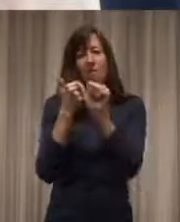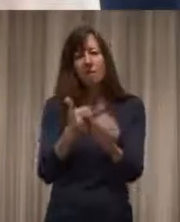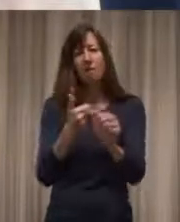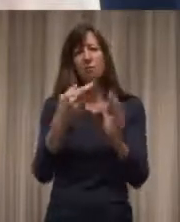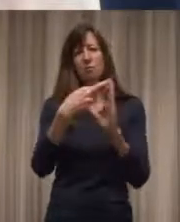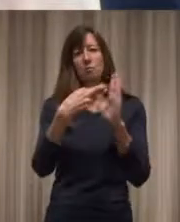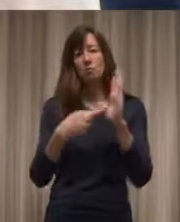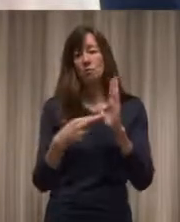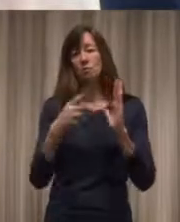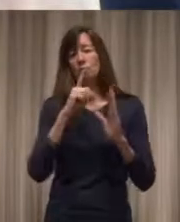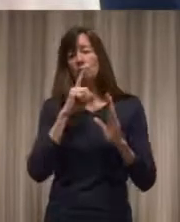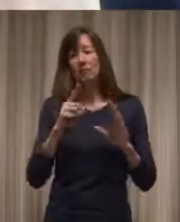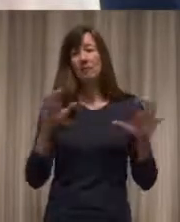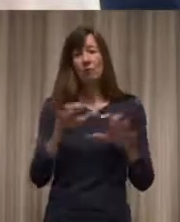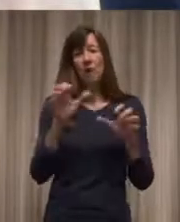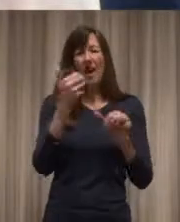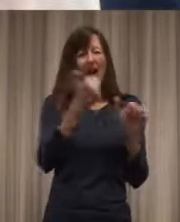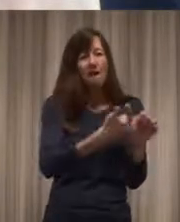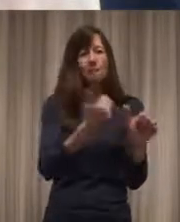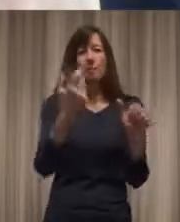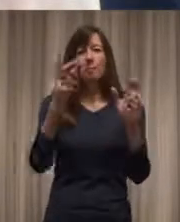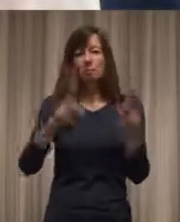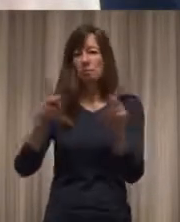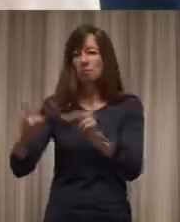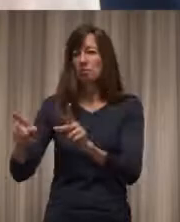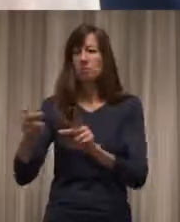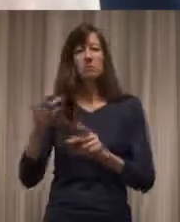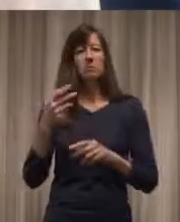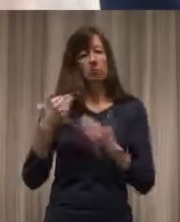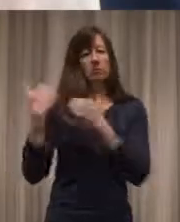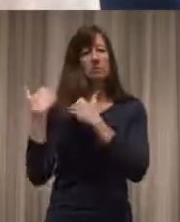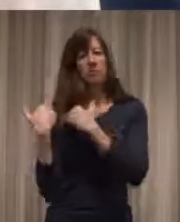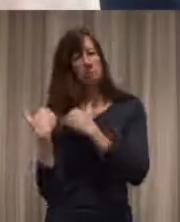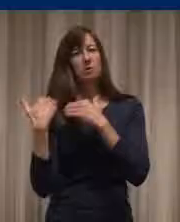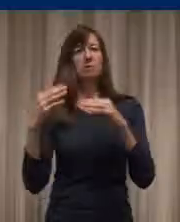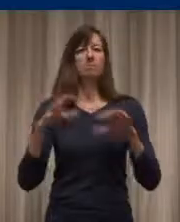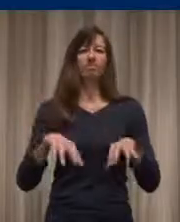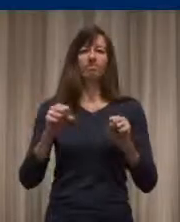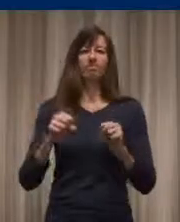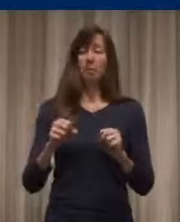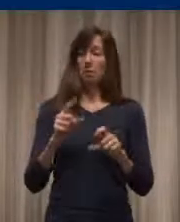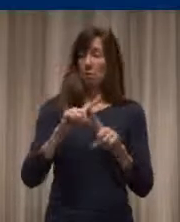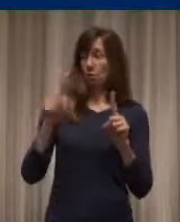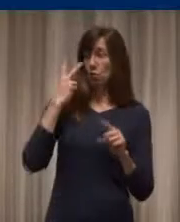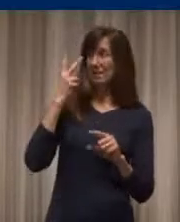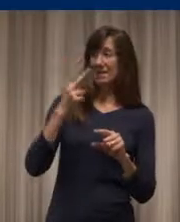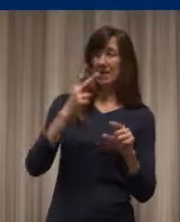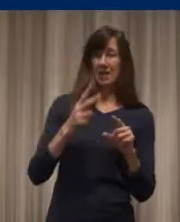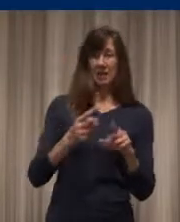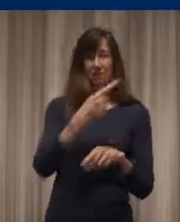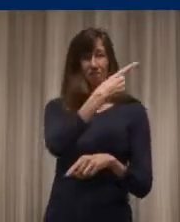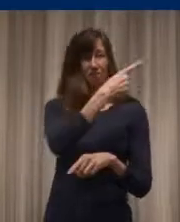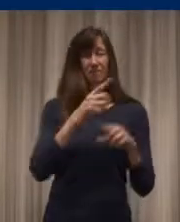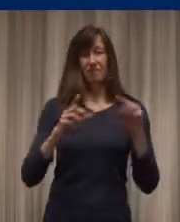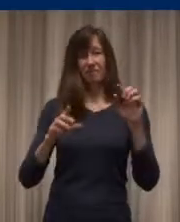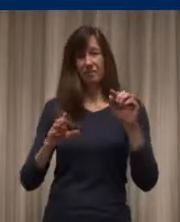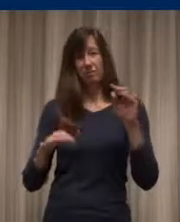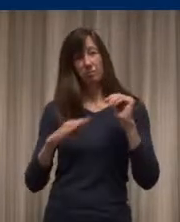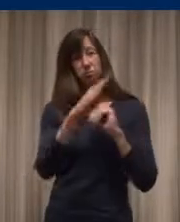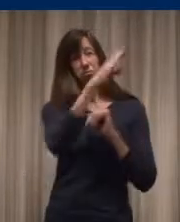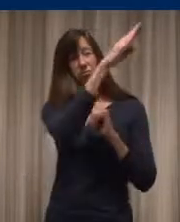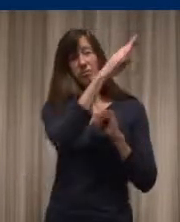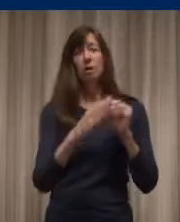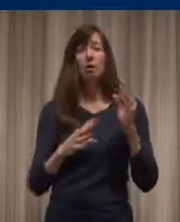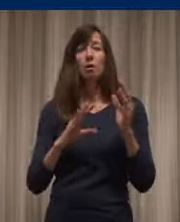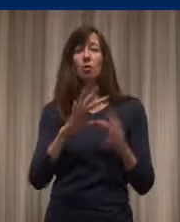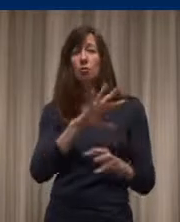in check. If not, you can see on this graph the cumulative projections. This is for total cumulative cases. In the worst